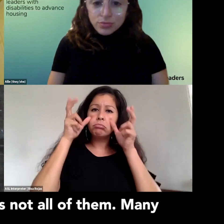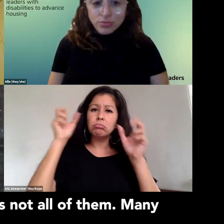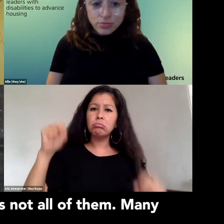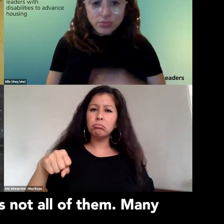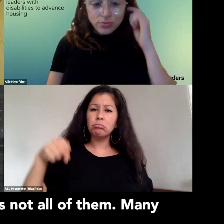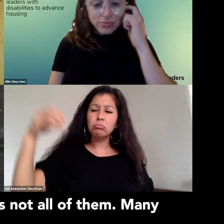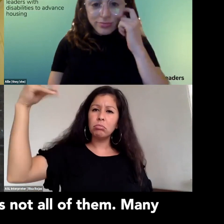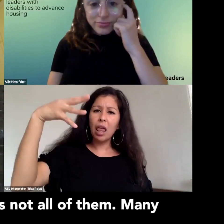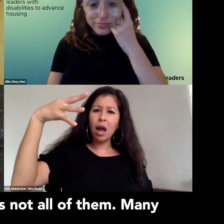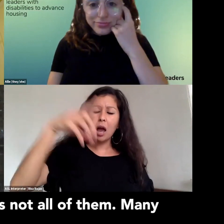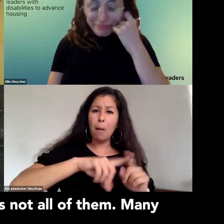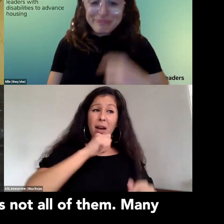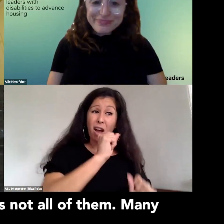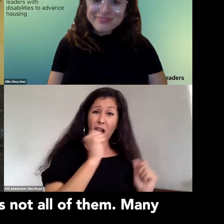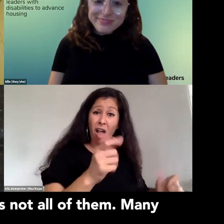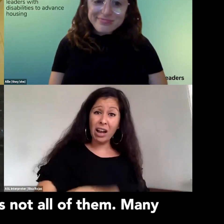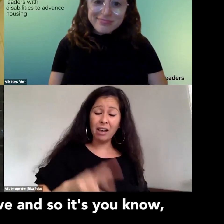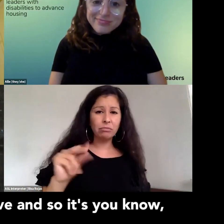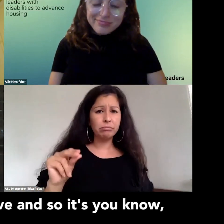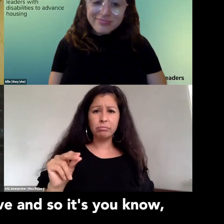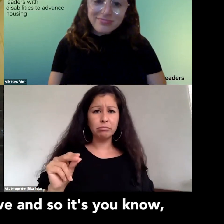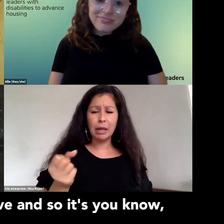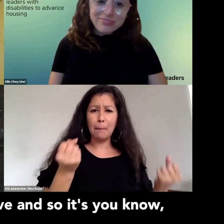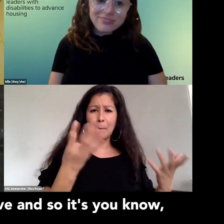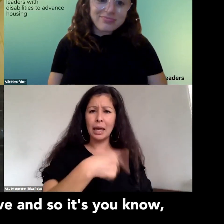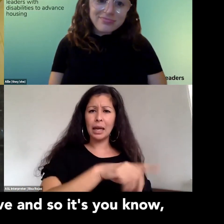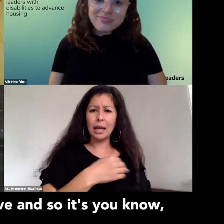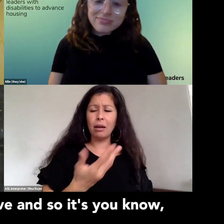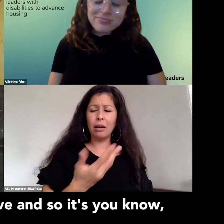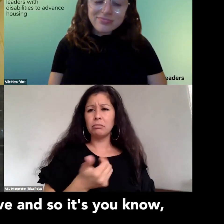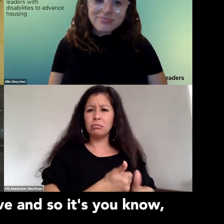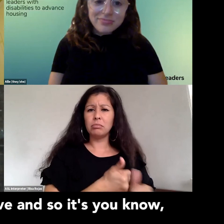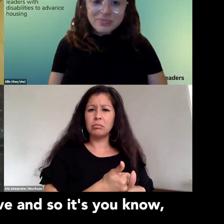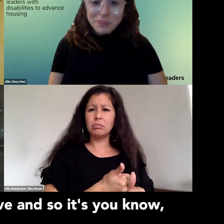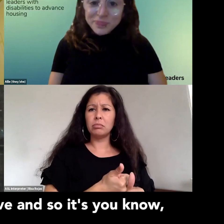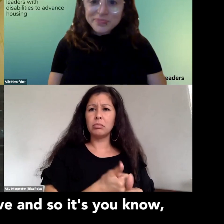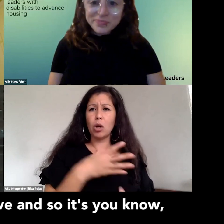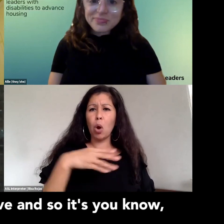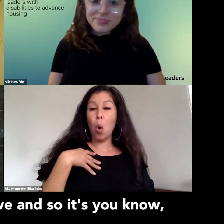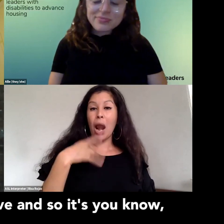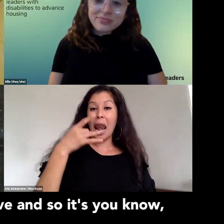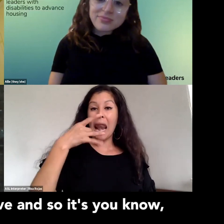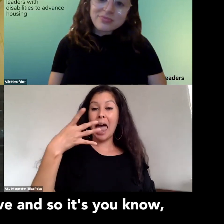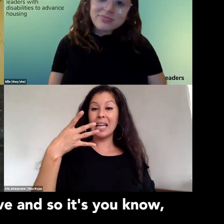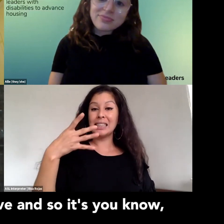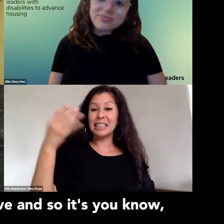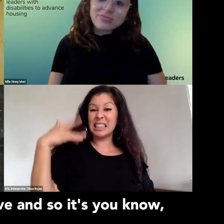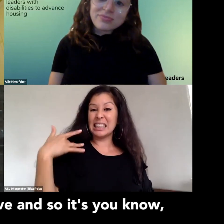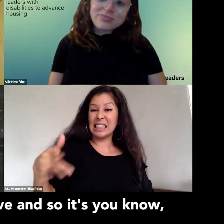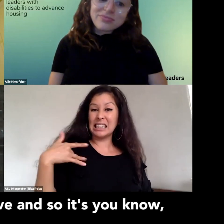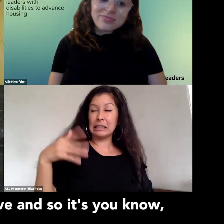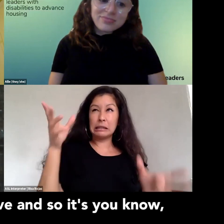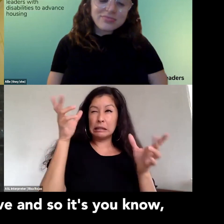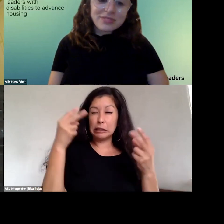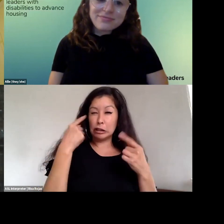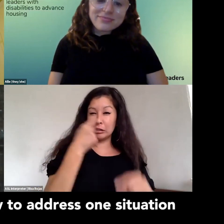but that's not all of them. Many are light sensitive, and so